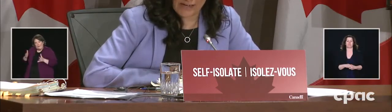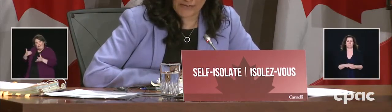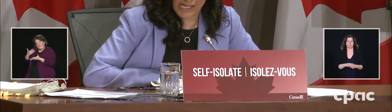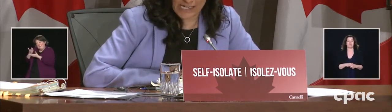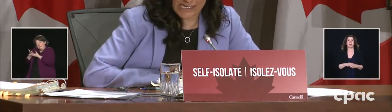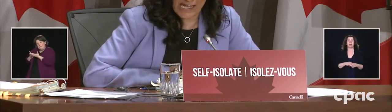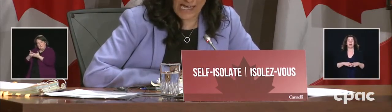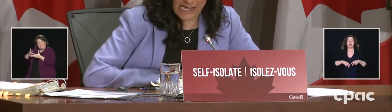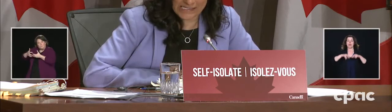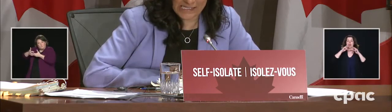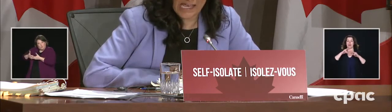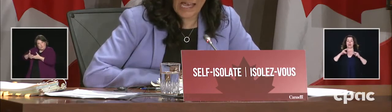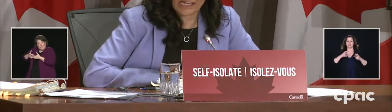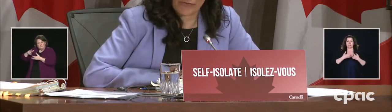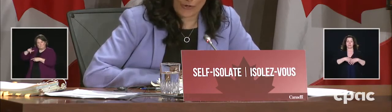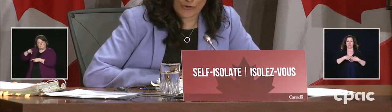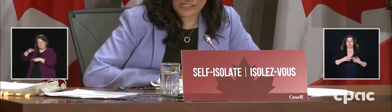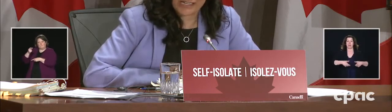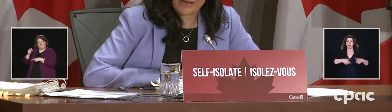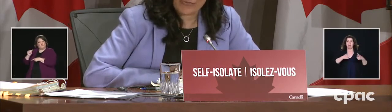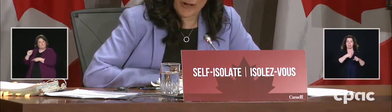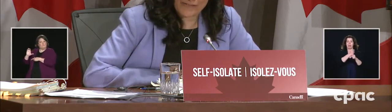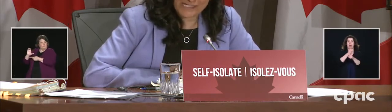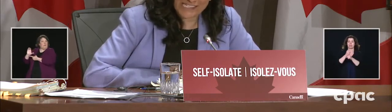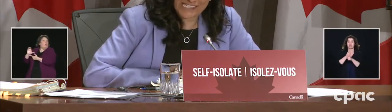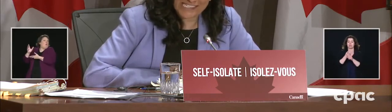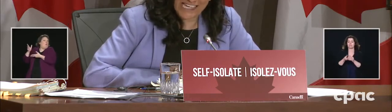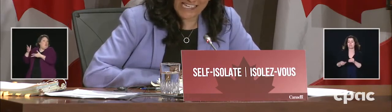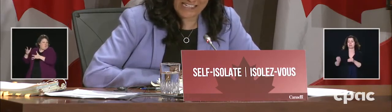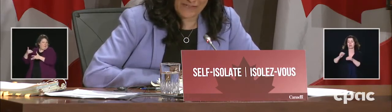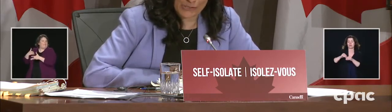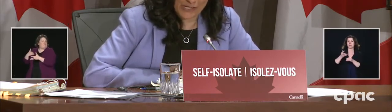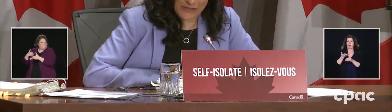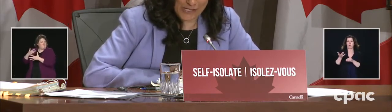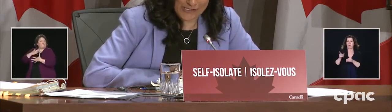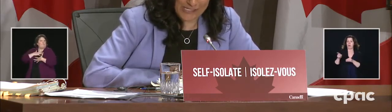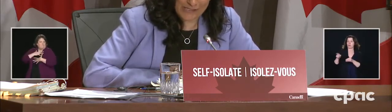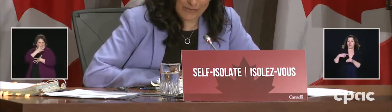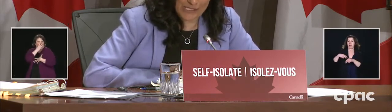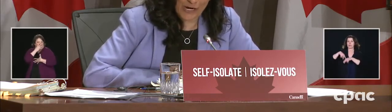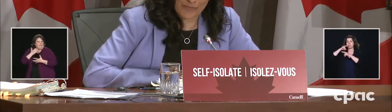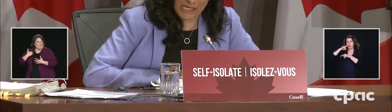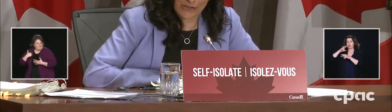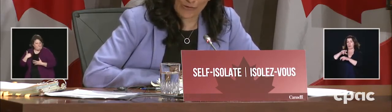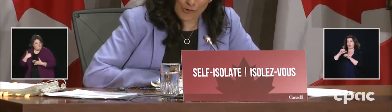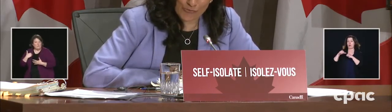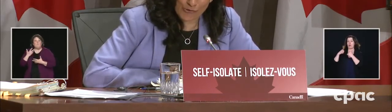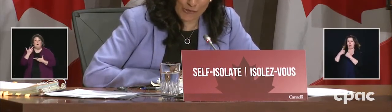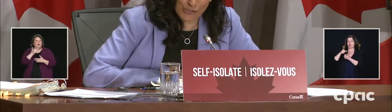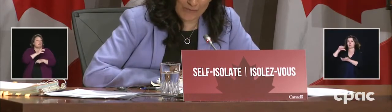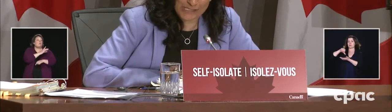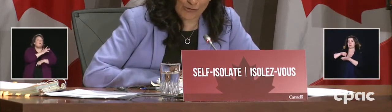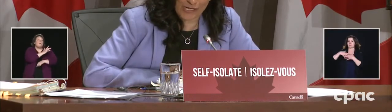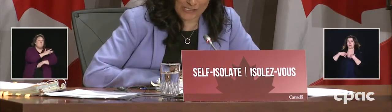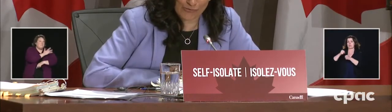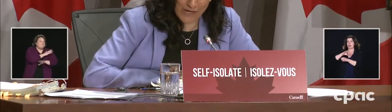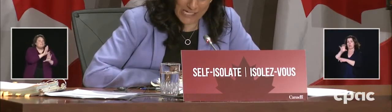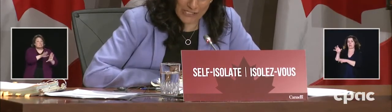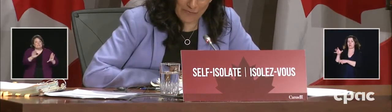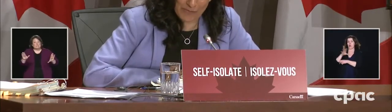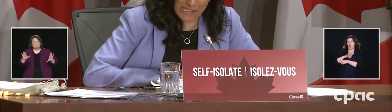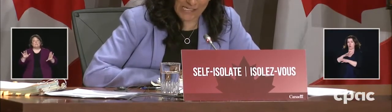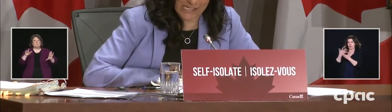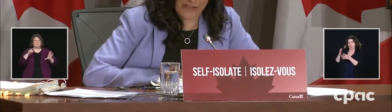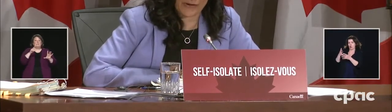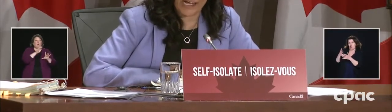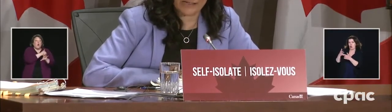Agency of Canada has. And of course, provinces and individual healthcare systems are making their own procurements across a